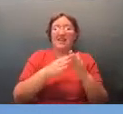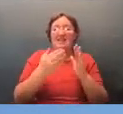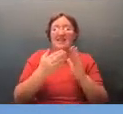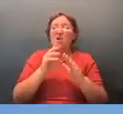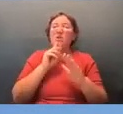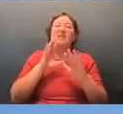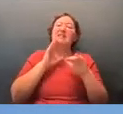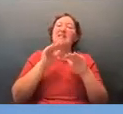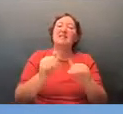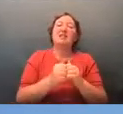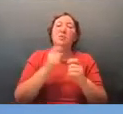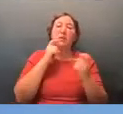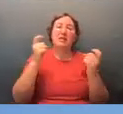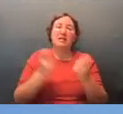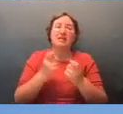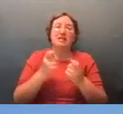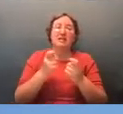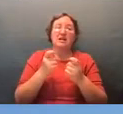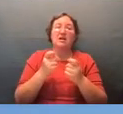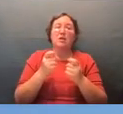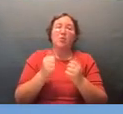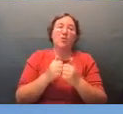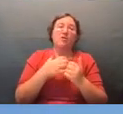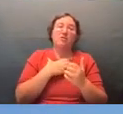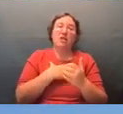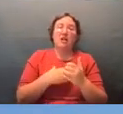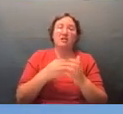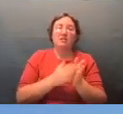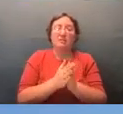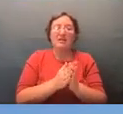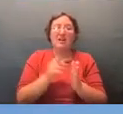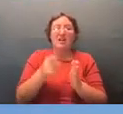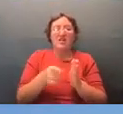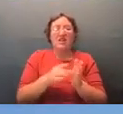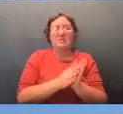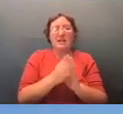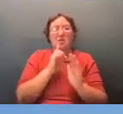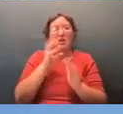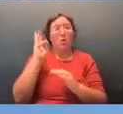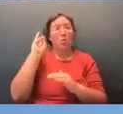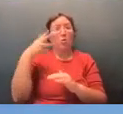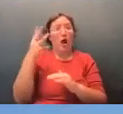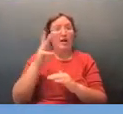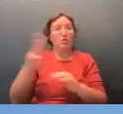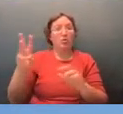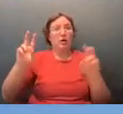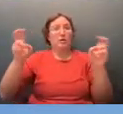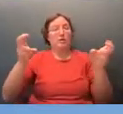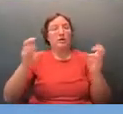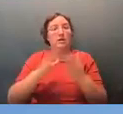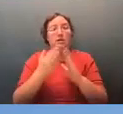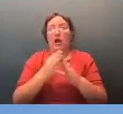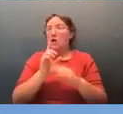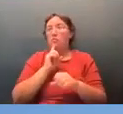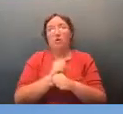sin, lashed by the tempest of lust and passion." This became a really Wild West town out here that people